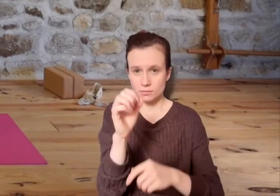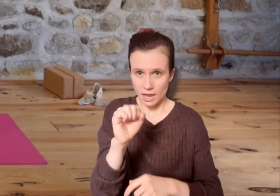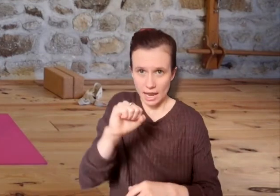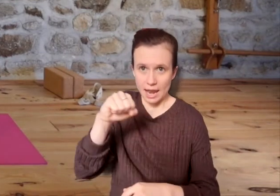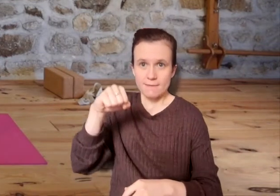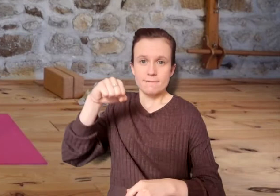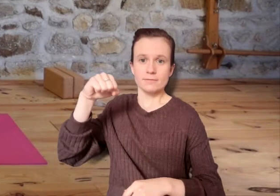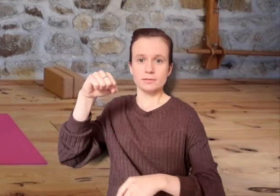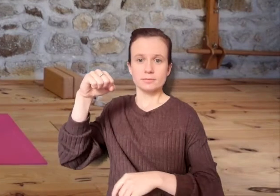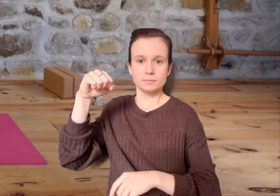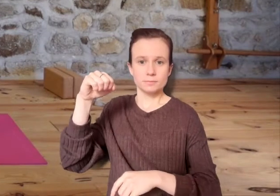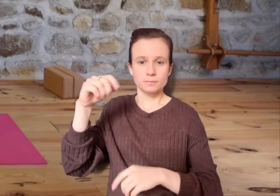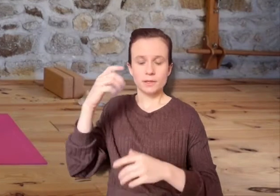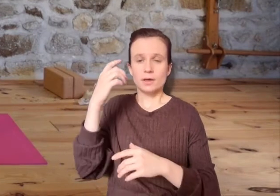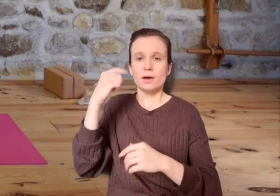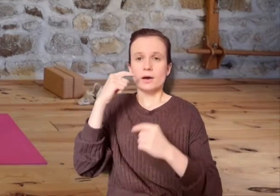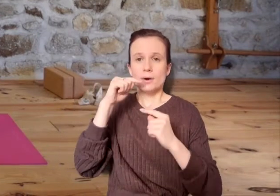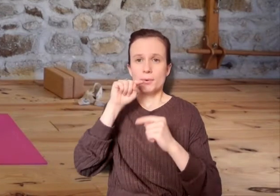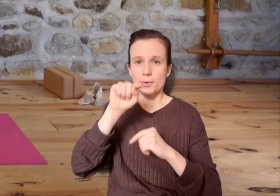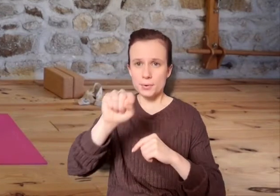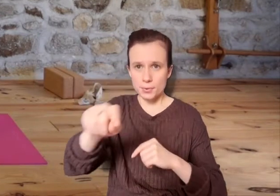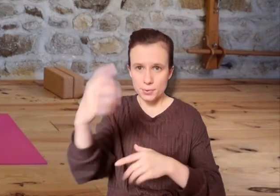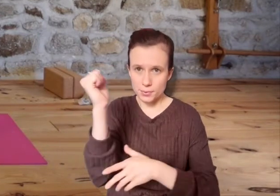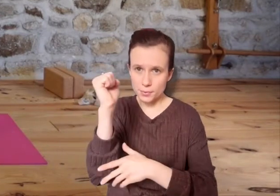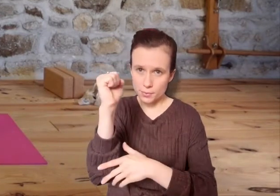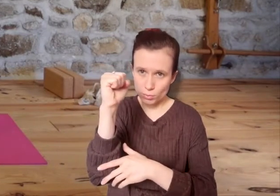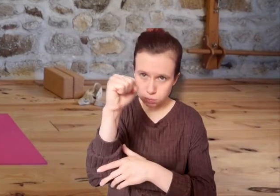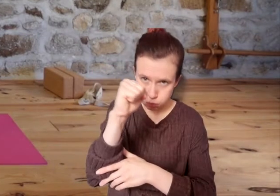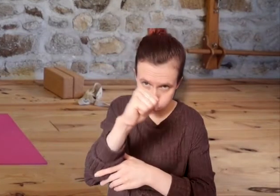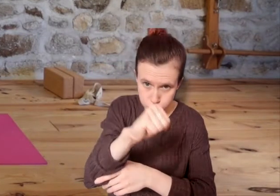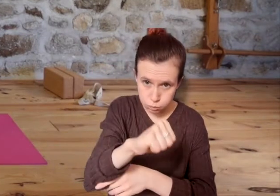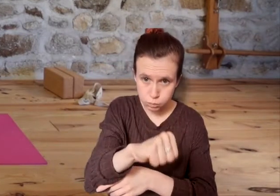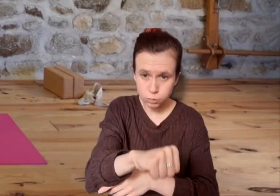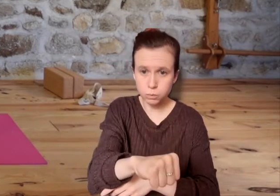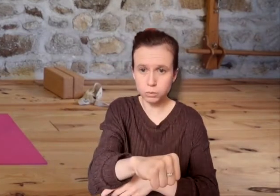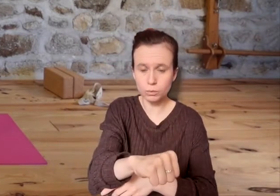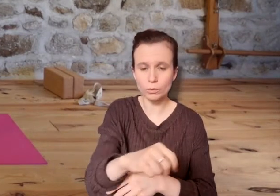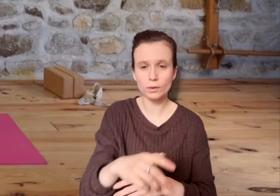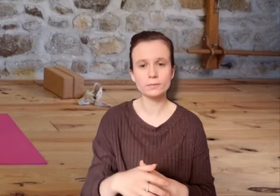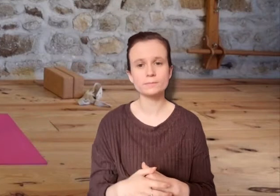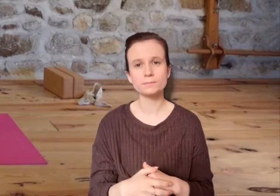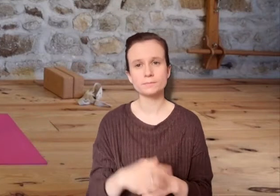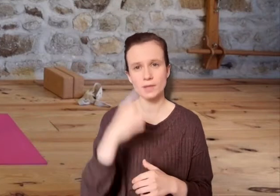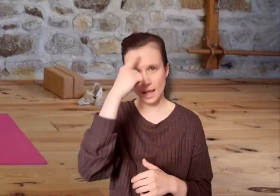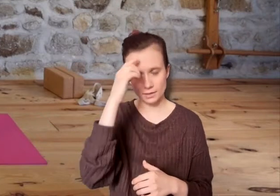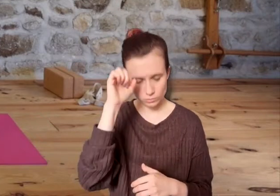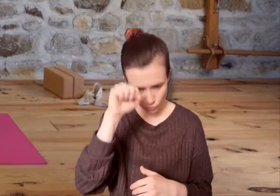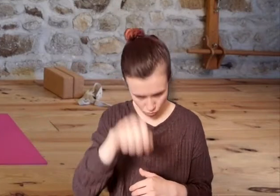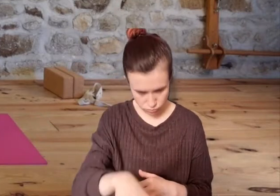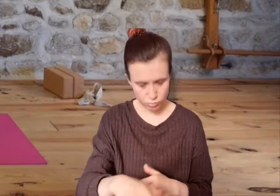And on your exhale, you're just gonna drop a little bit deeper into that position. At the very last moment, let the head go.